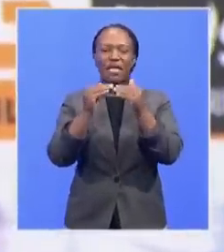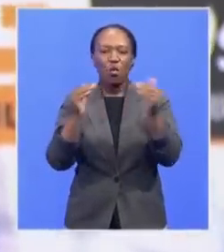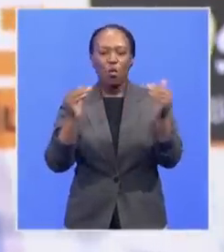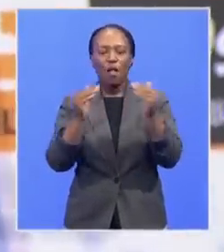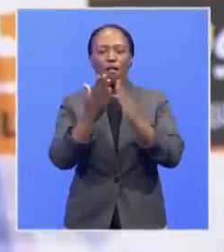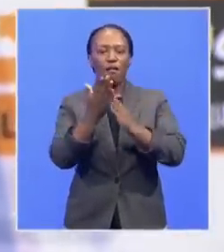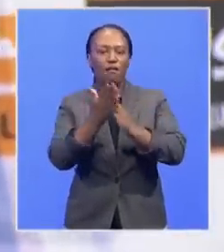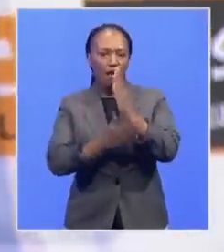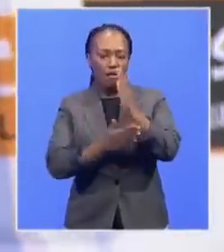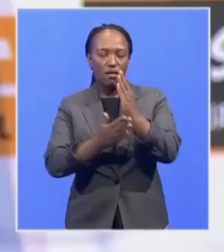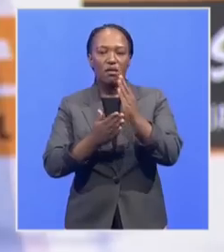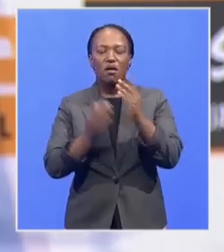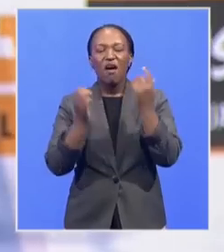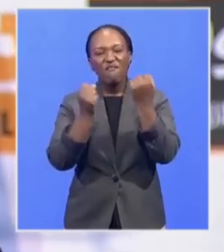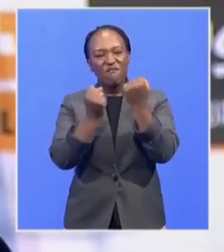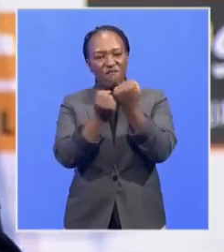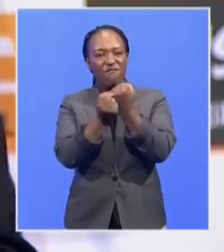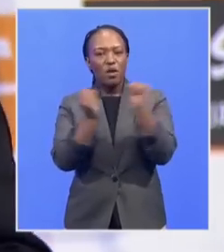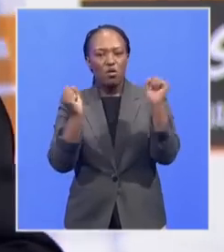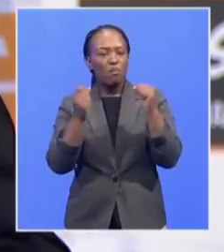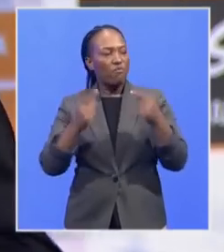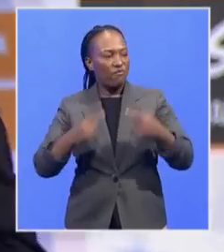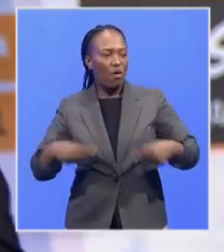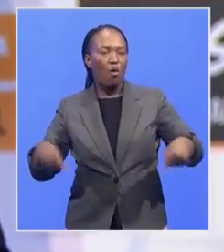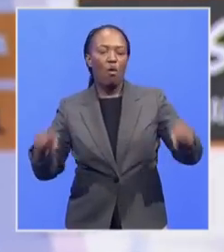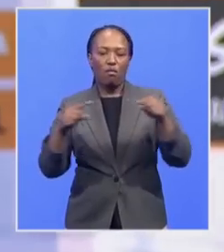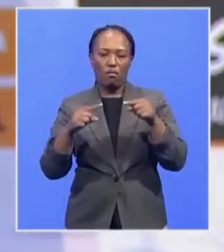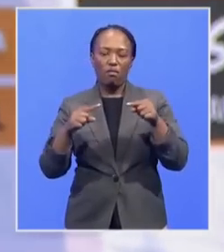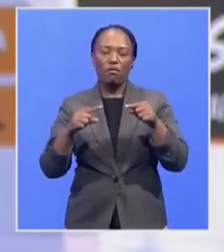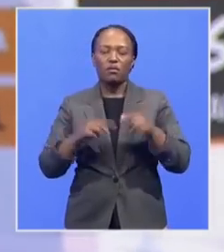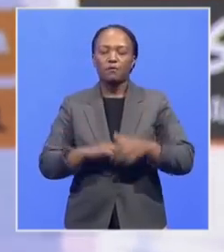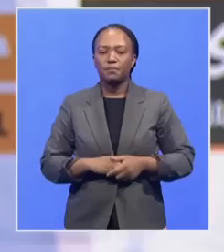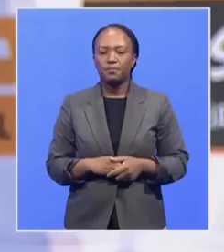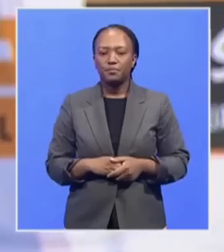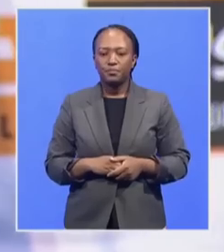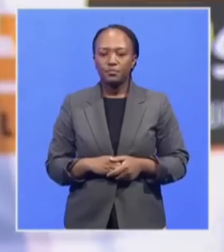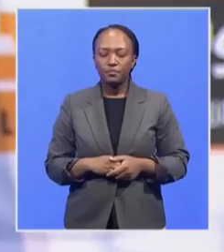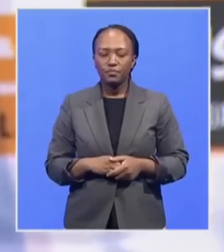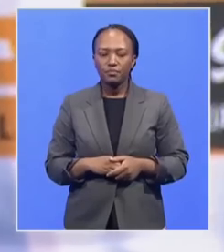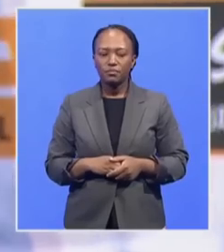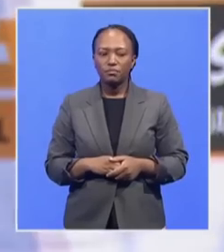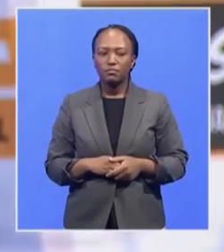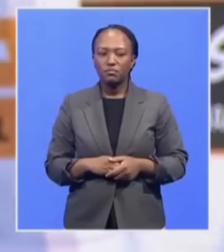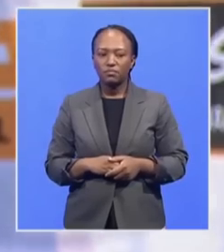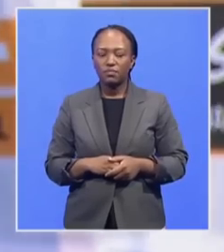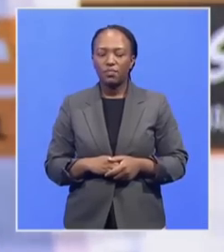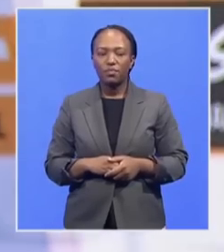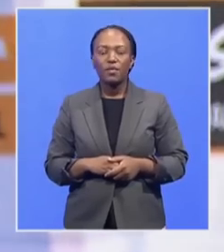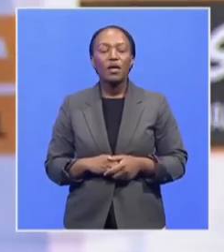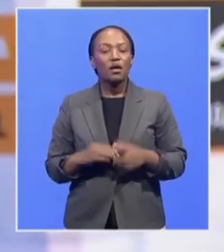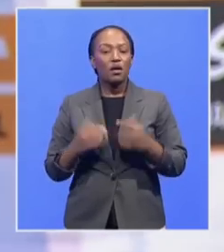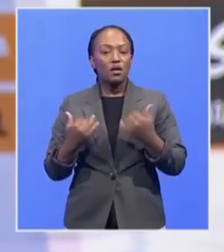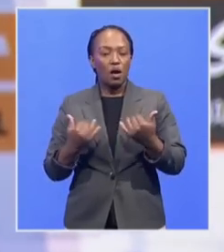and opportunities for all. As we undertake all these difficult tasks,